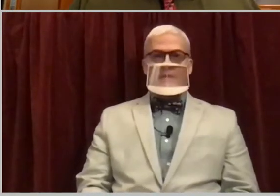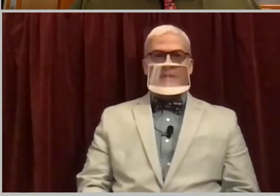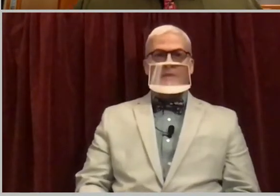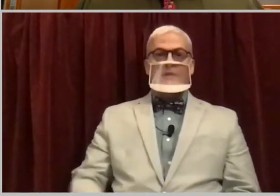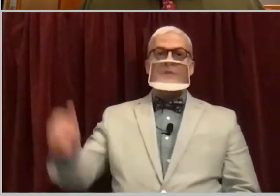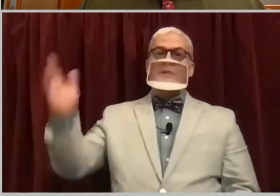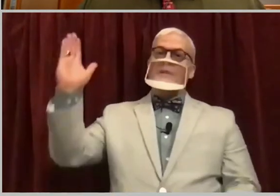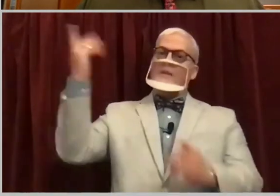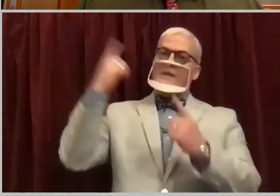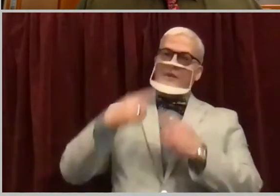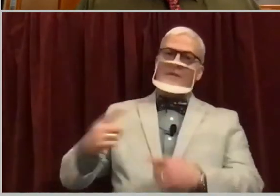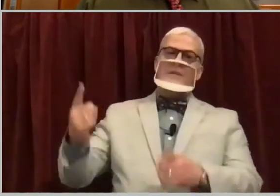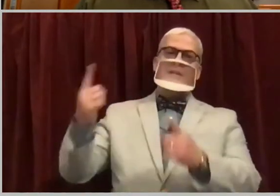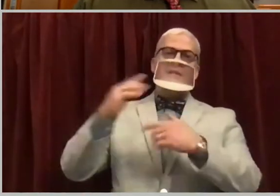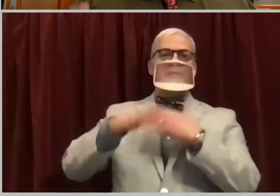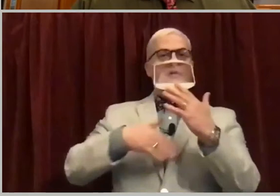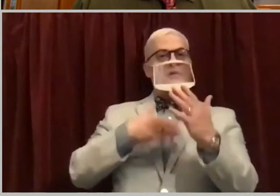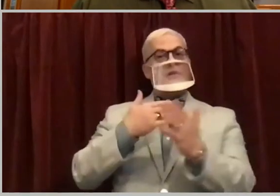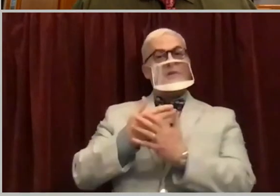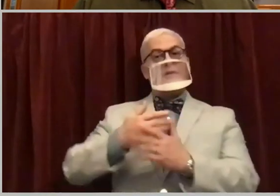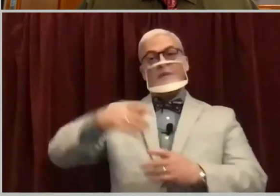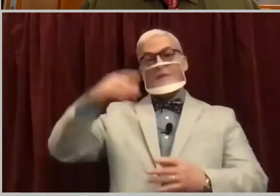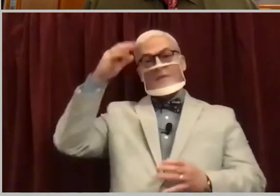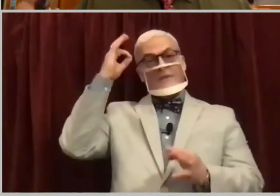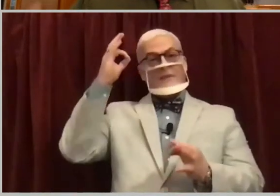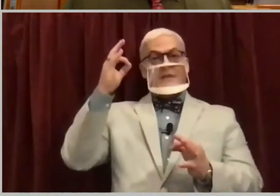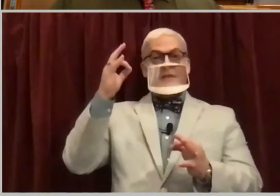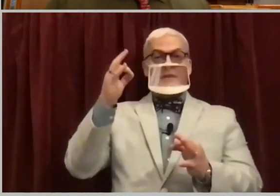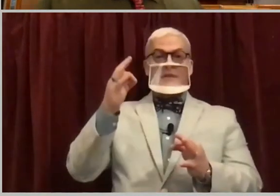O come, all ye